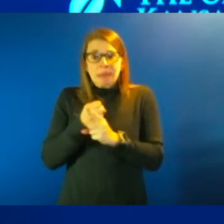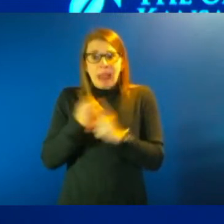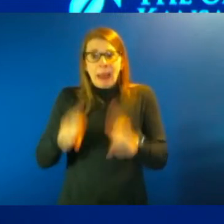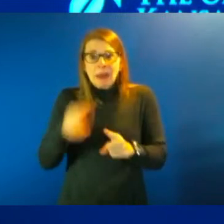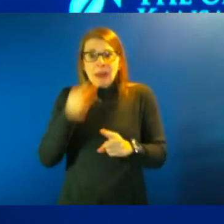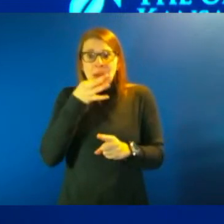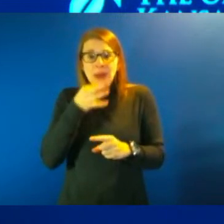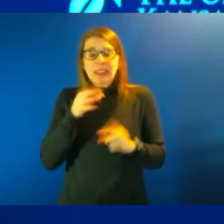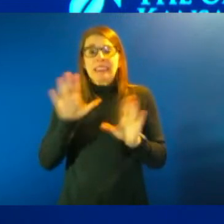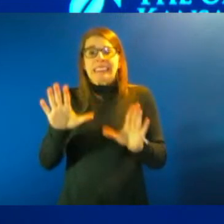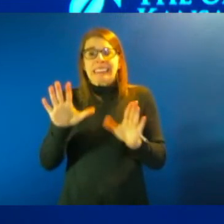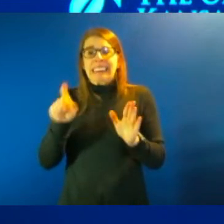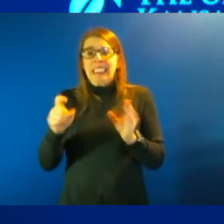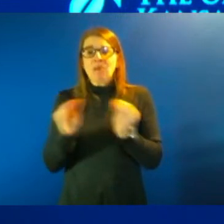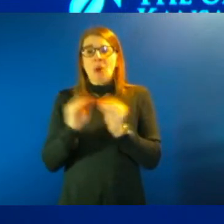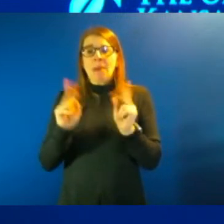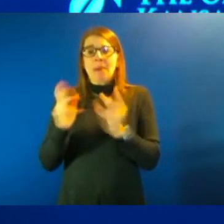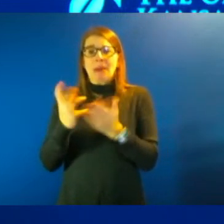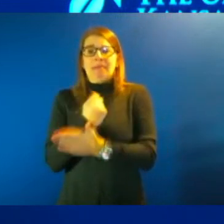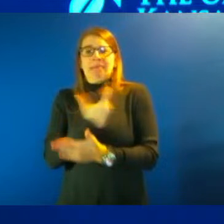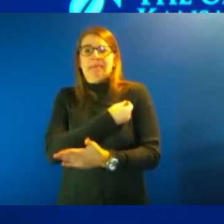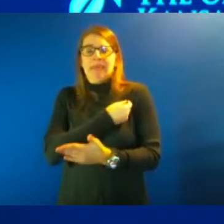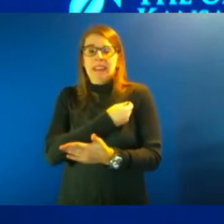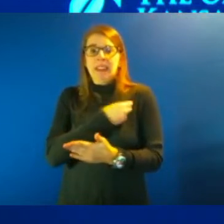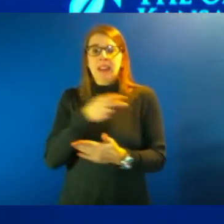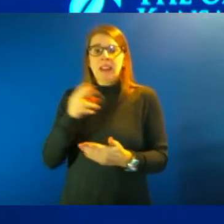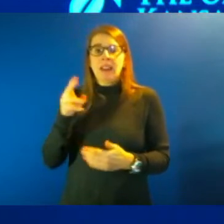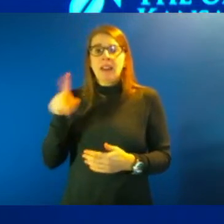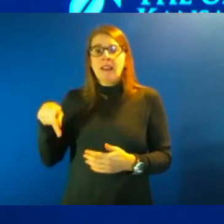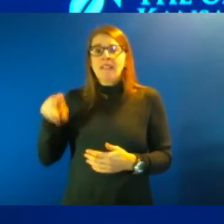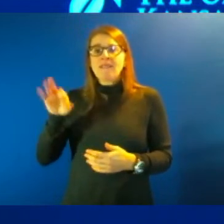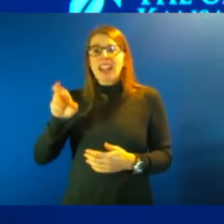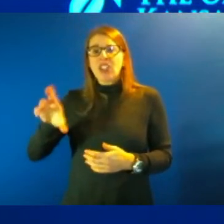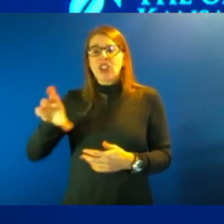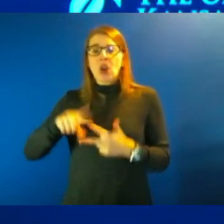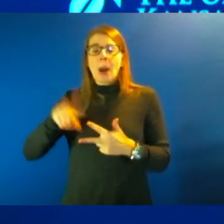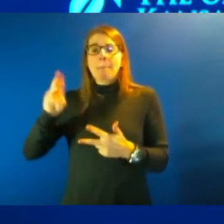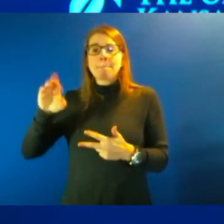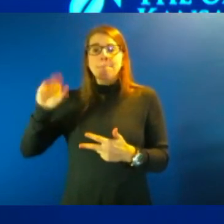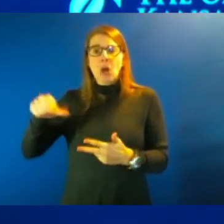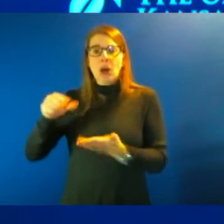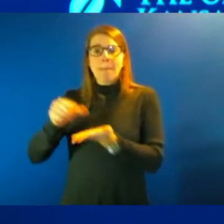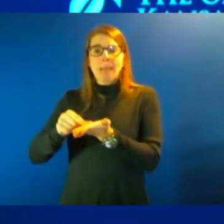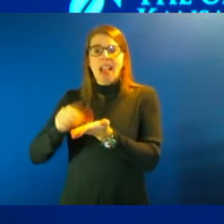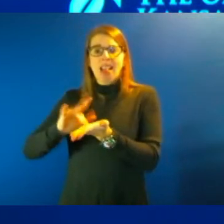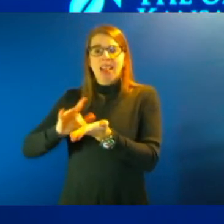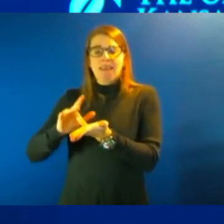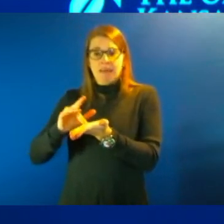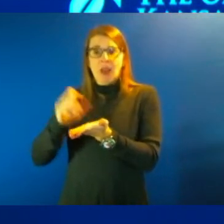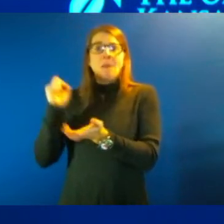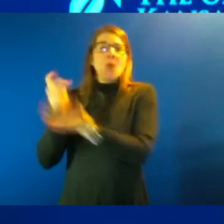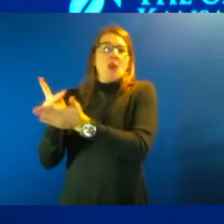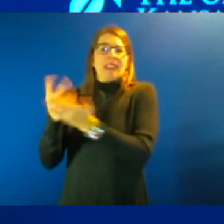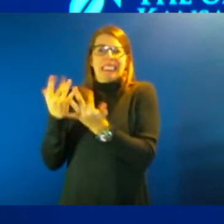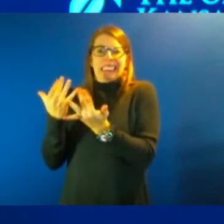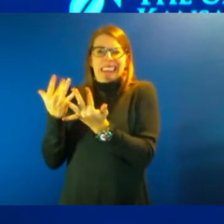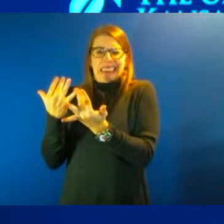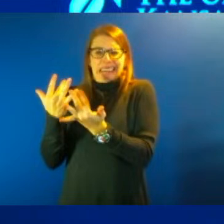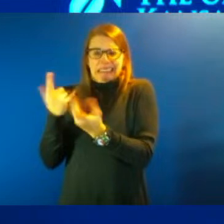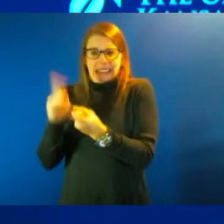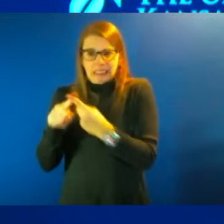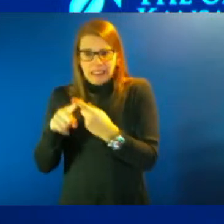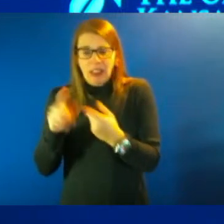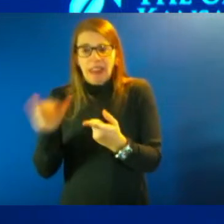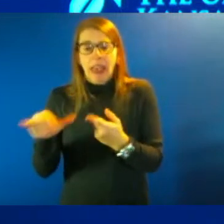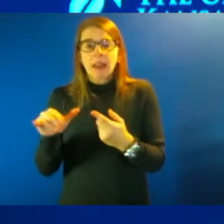And frankly, get us into the season of the Pfizer and Merck pills getting approved, which I think those are game changers. But instead, masks came off,